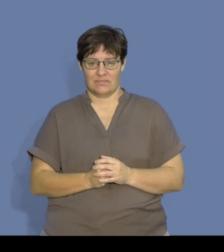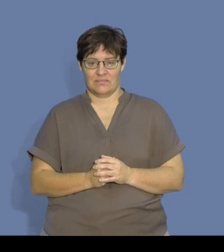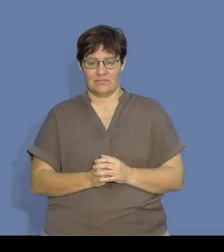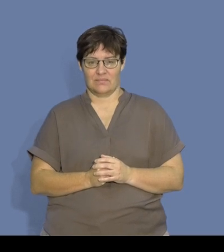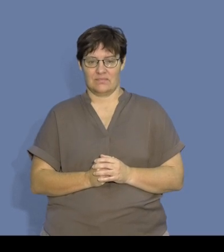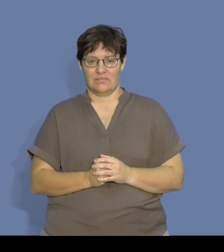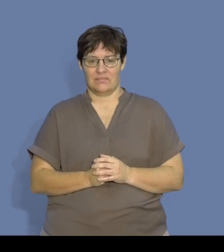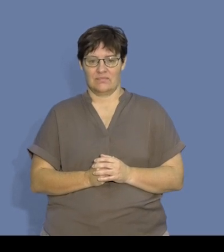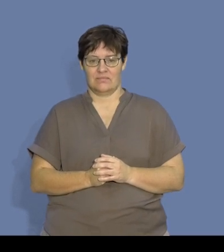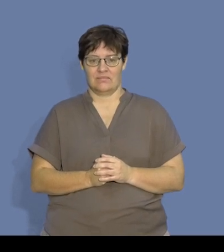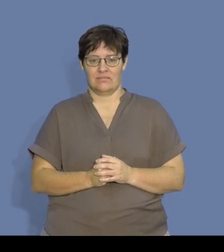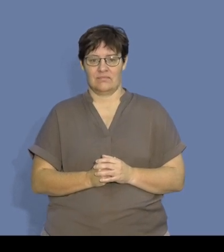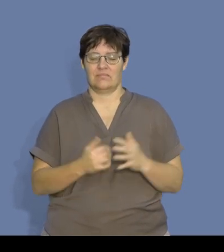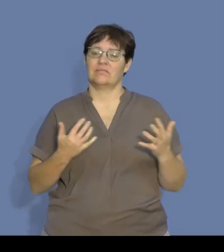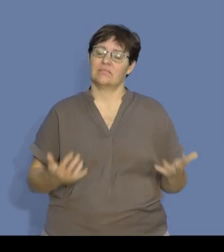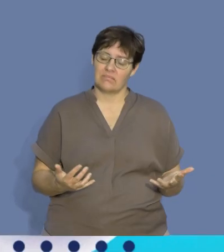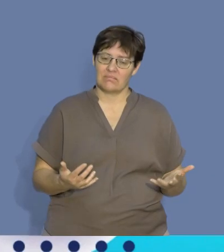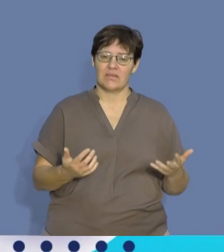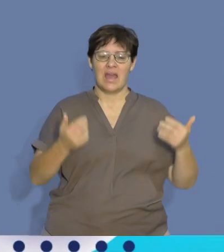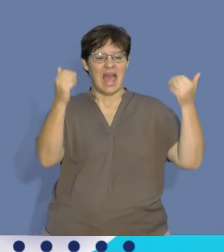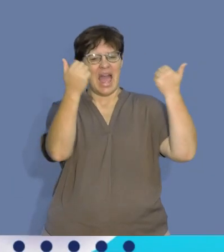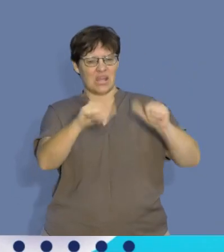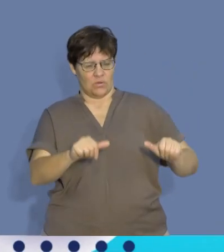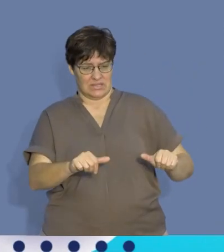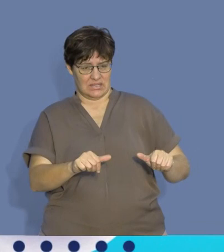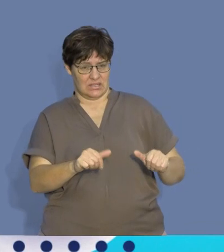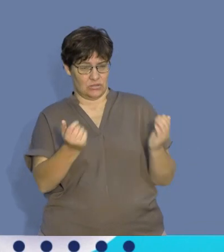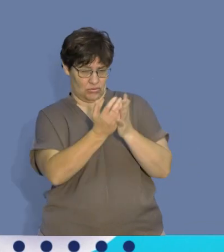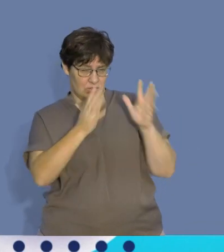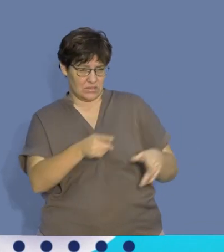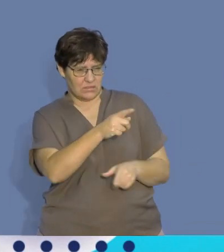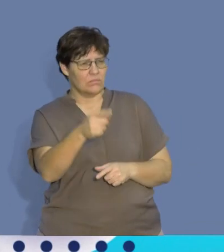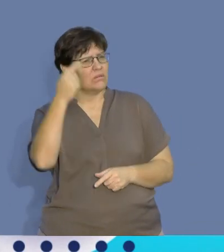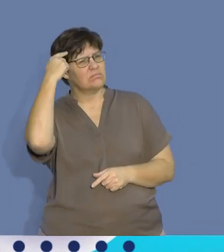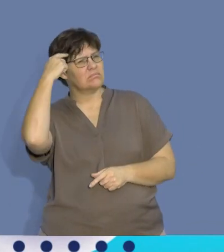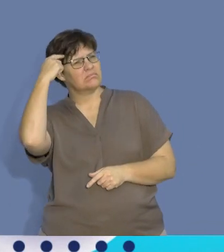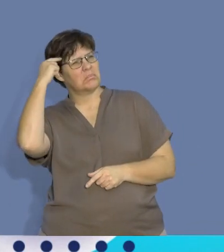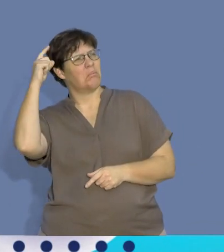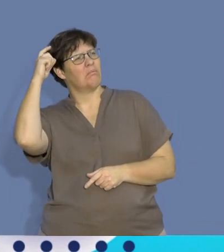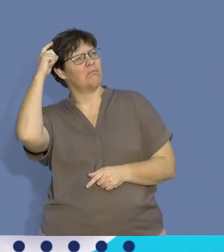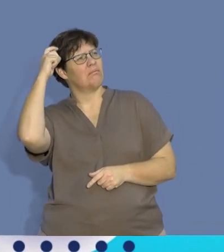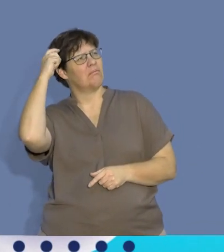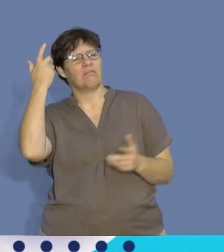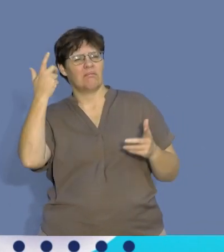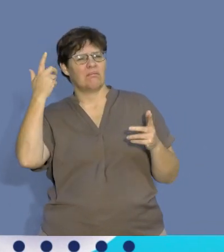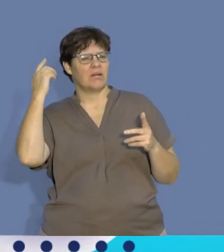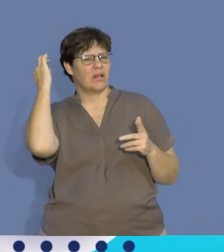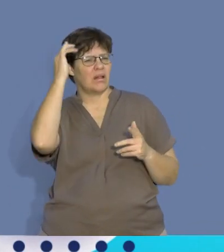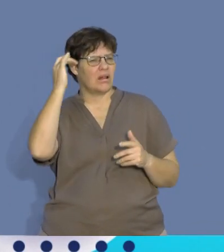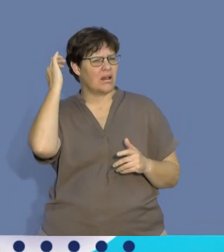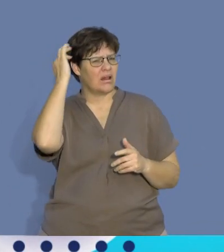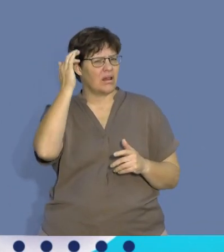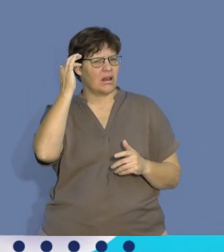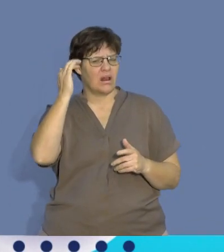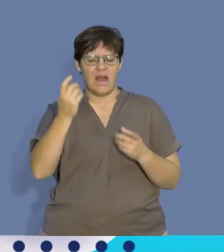Right, now as accounting students, have you wondered how the financial